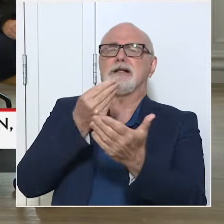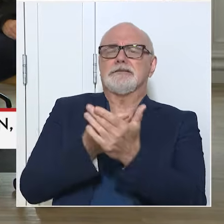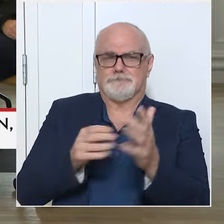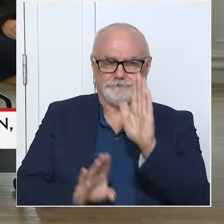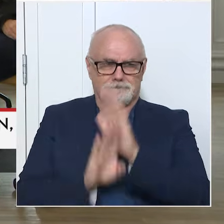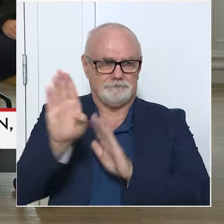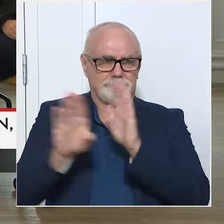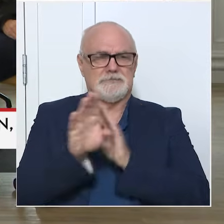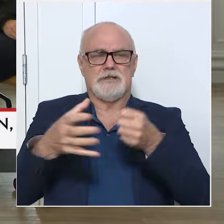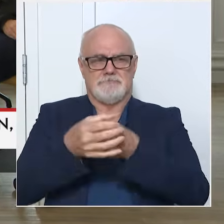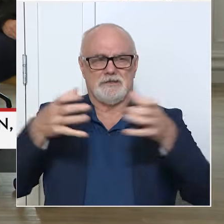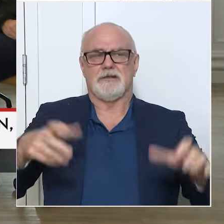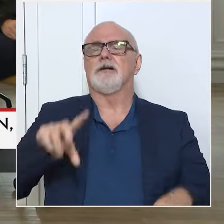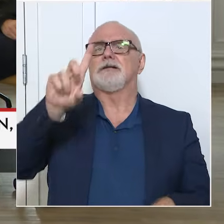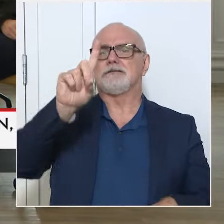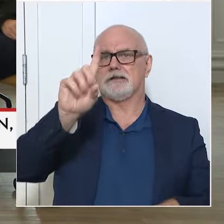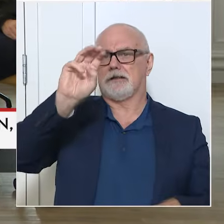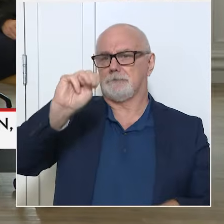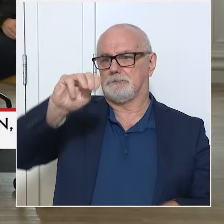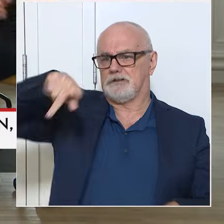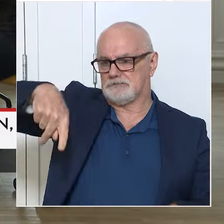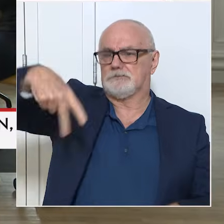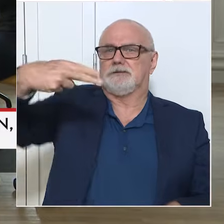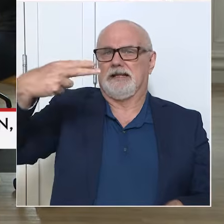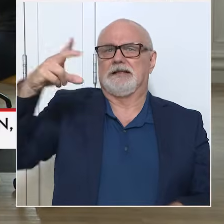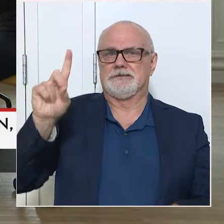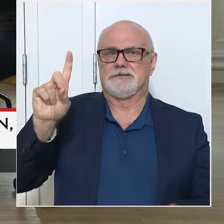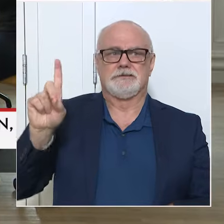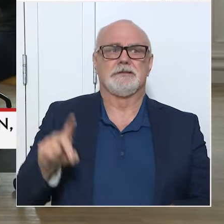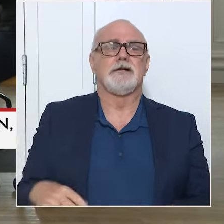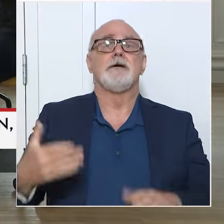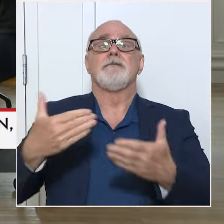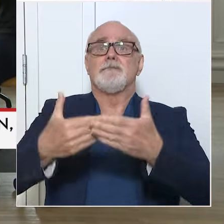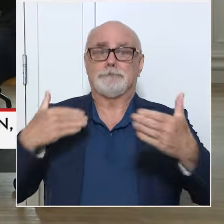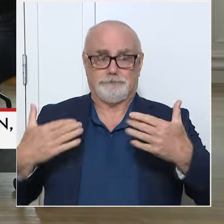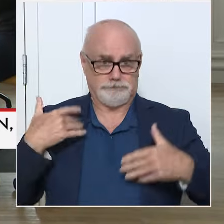to thank Sarah Adams, who is here with us today. She is...